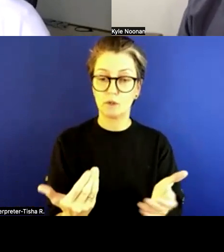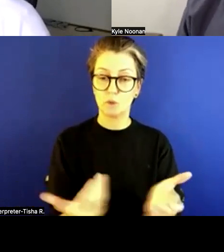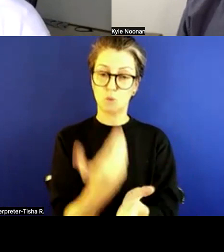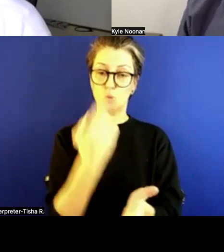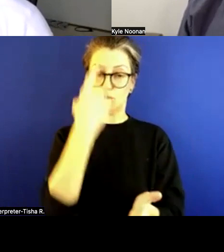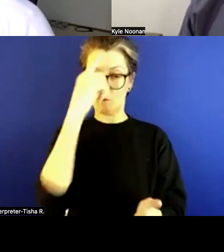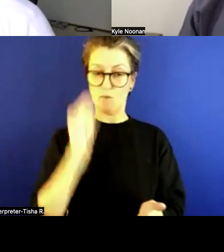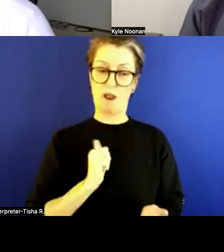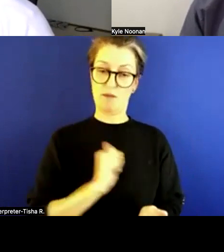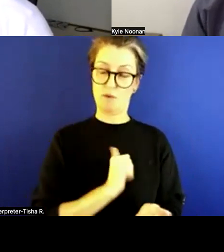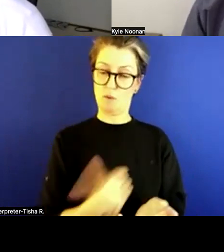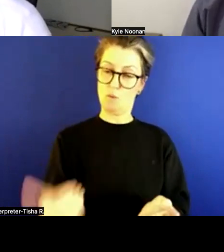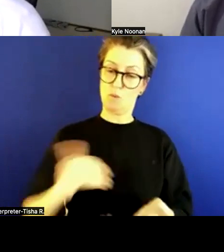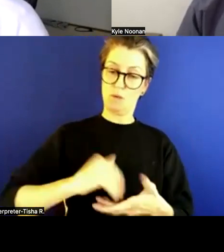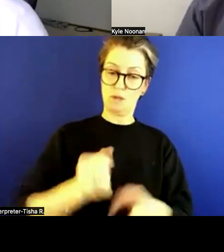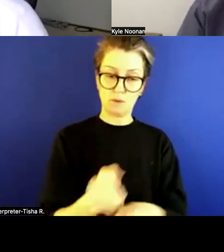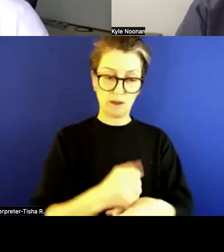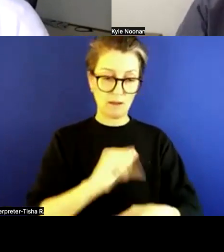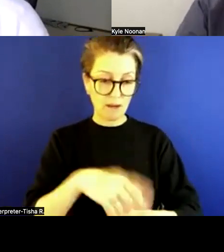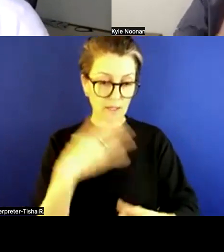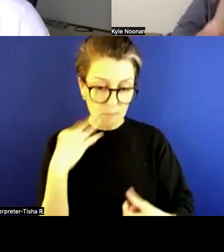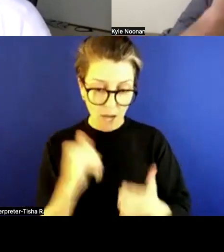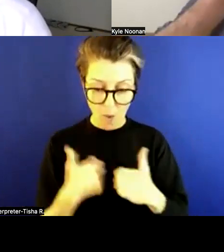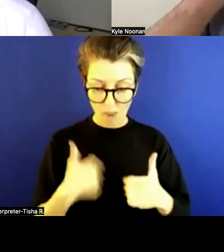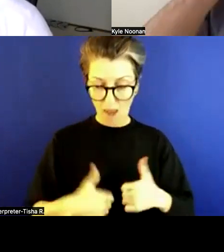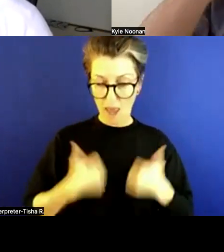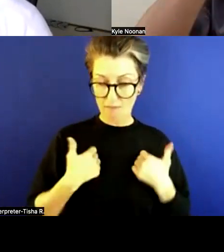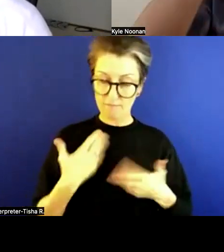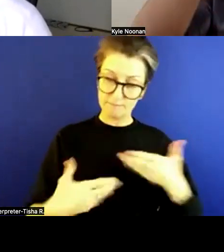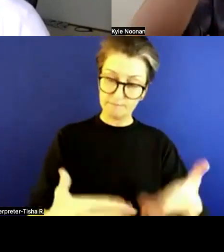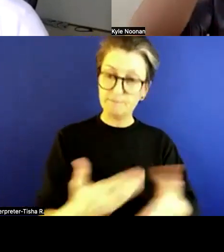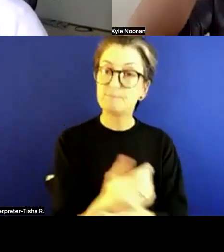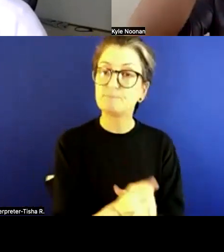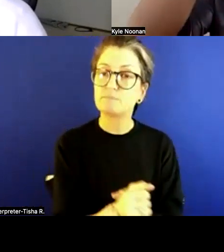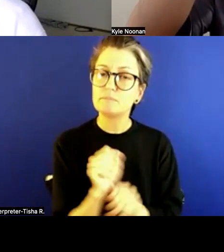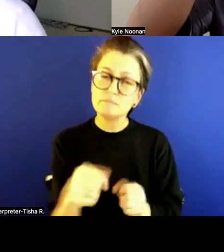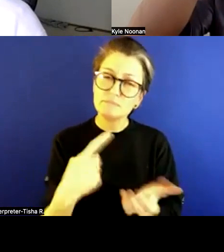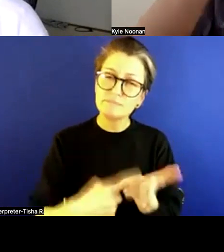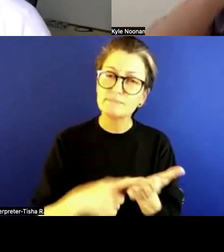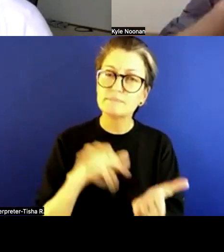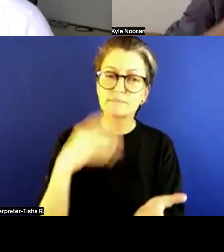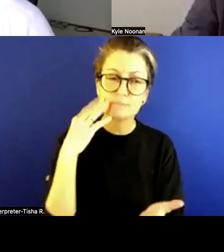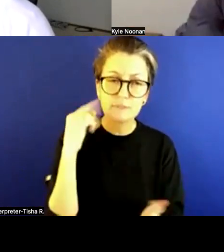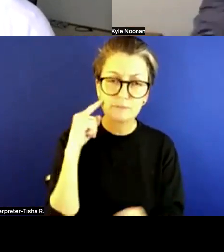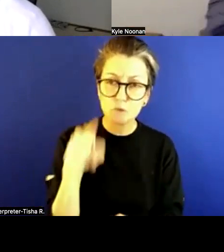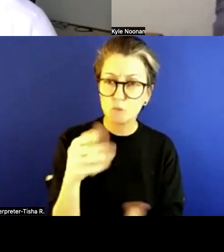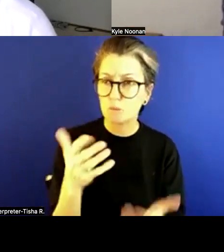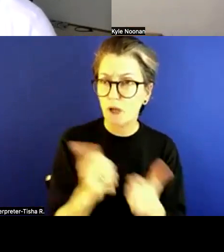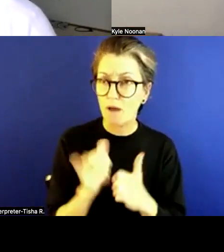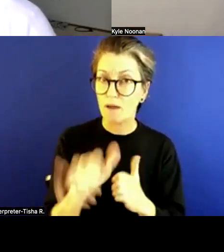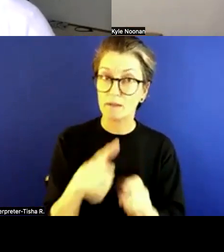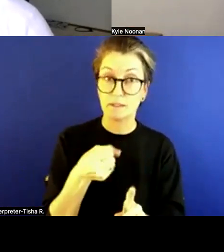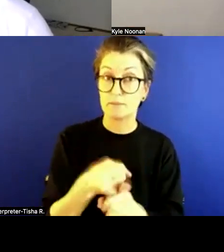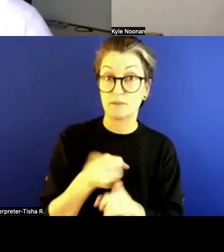experience and the way we were going to live our lives. Can you talk about that experience for you and what impact that has had